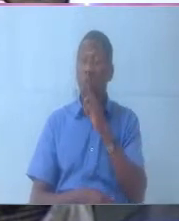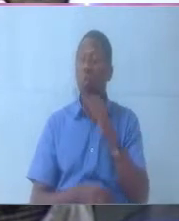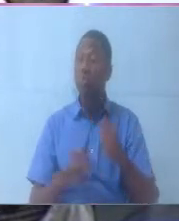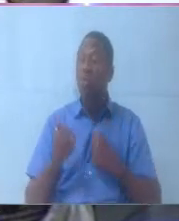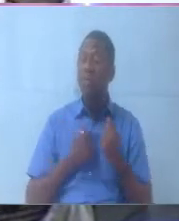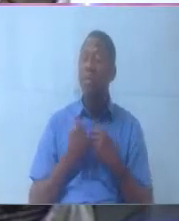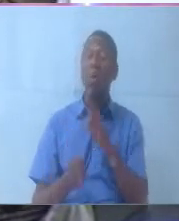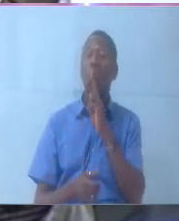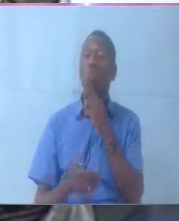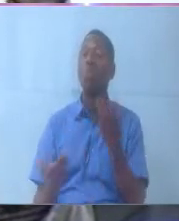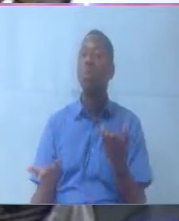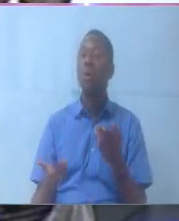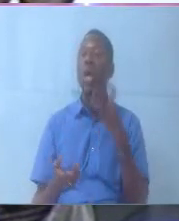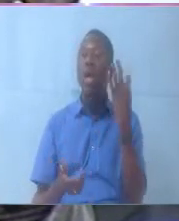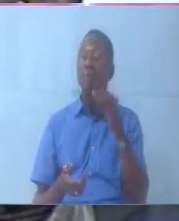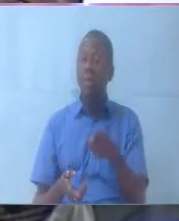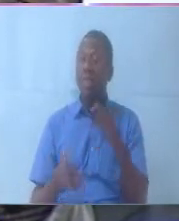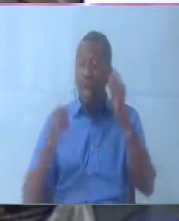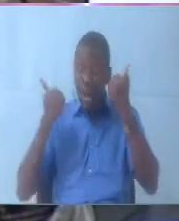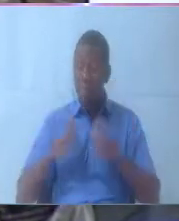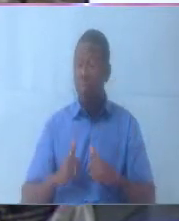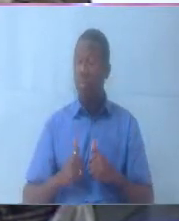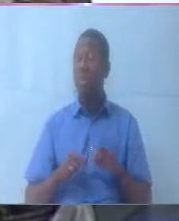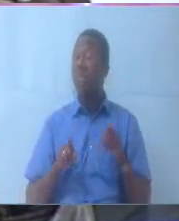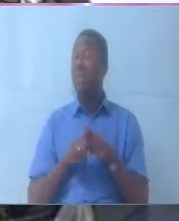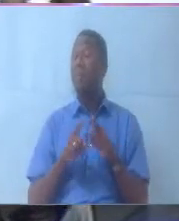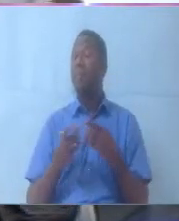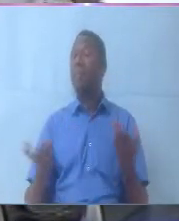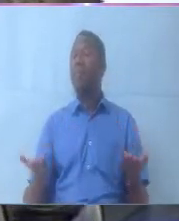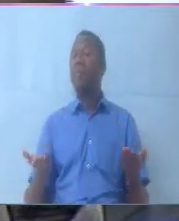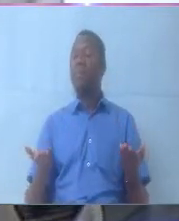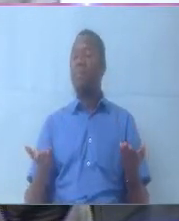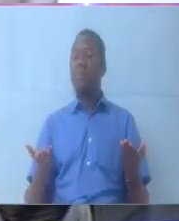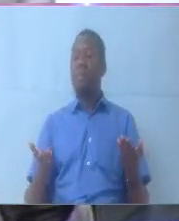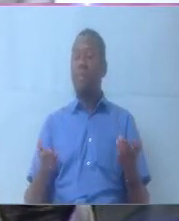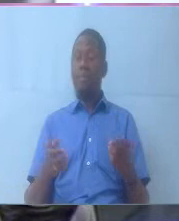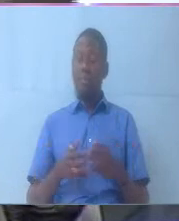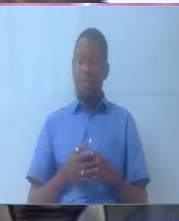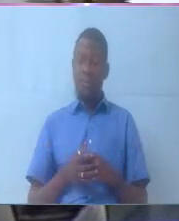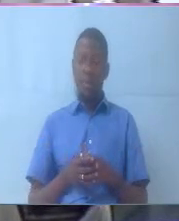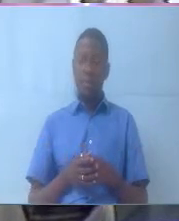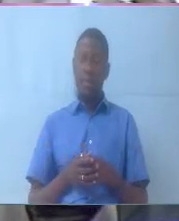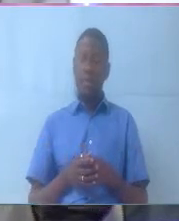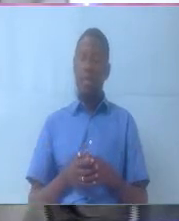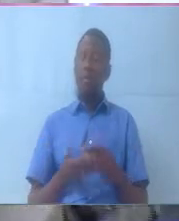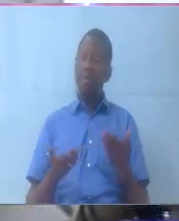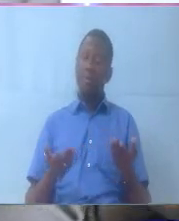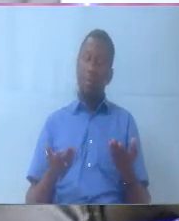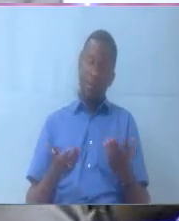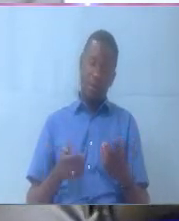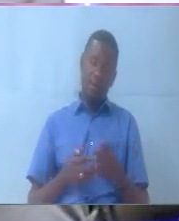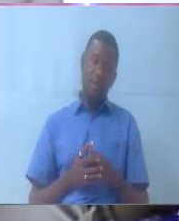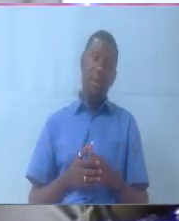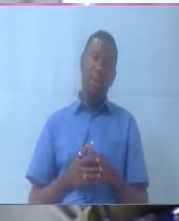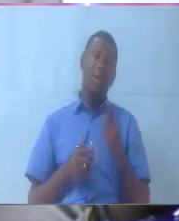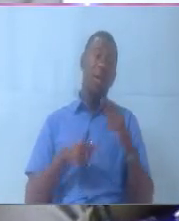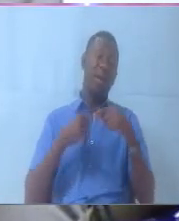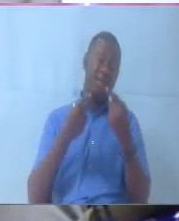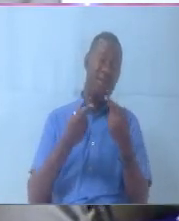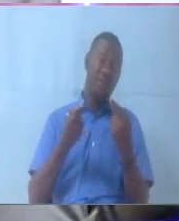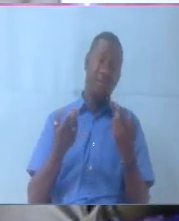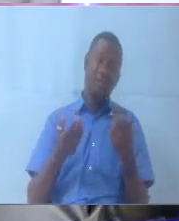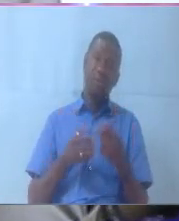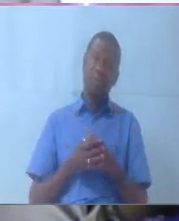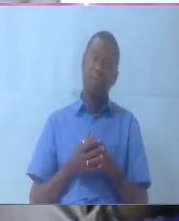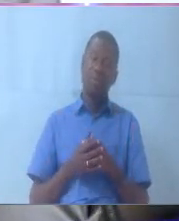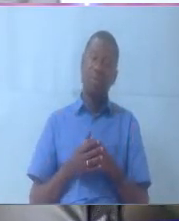And unfortunately, Andu ko nata ke